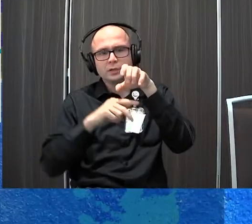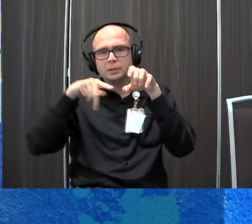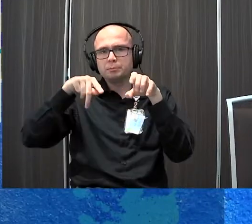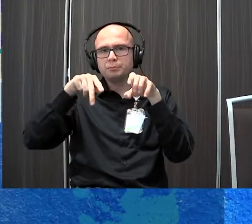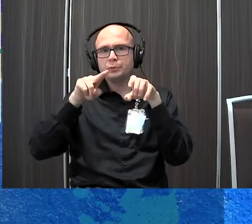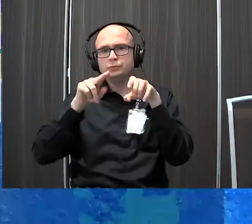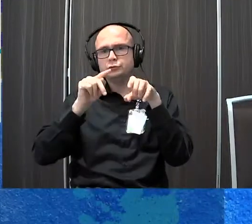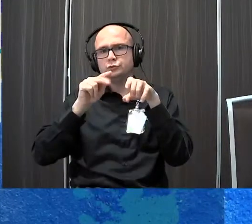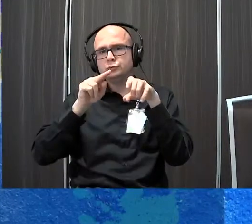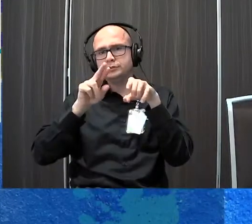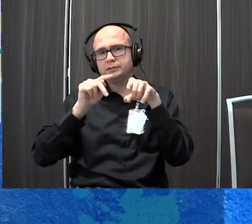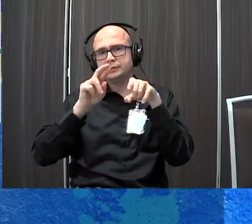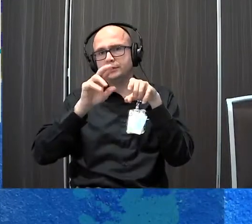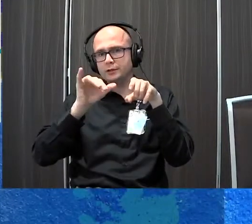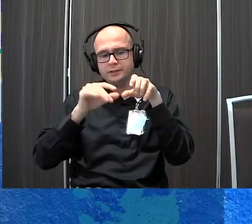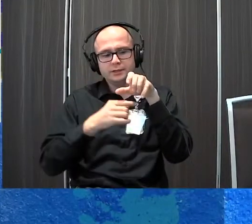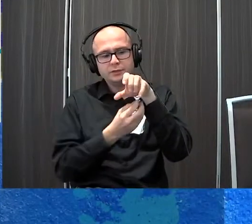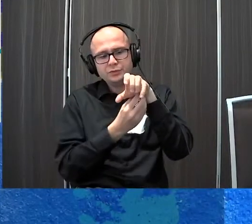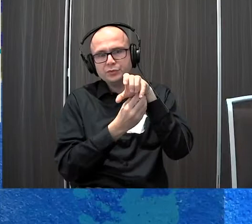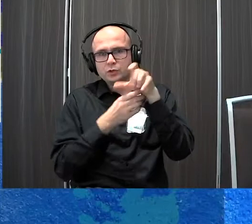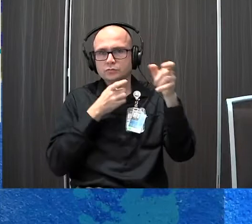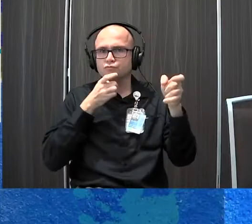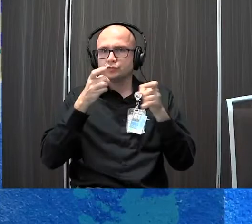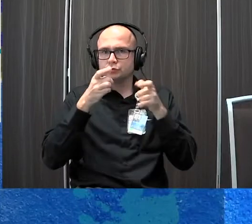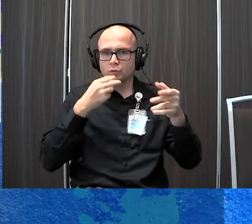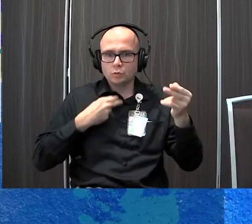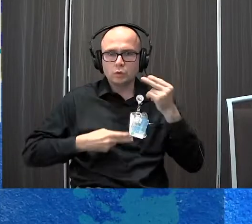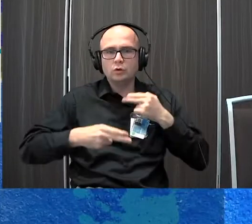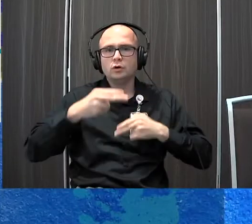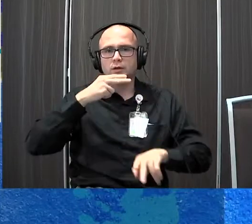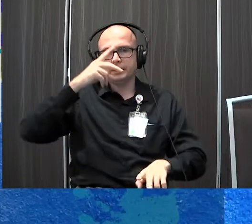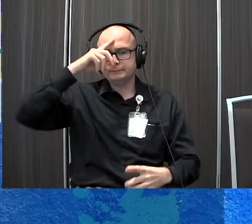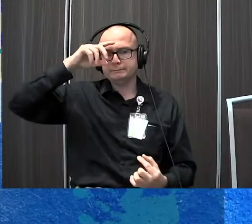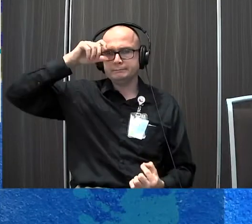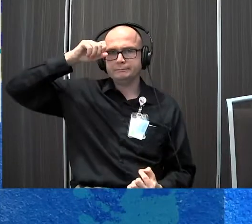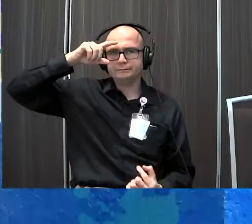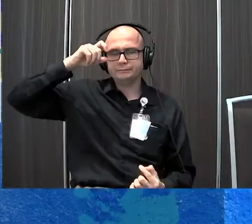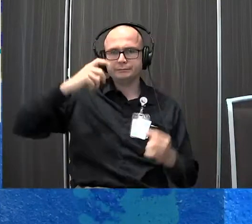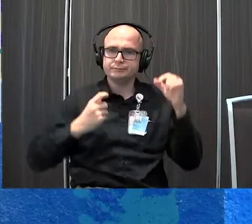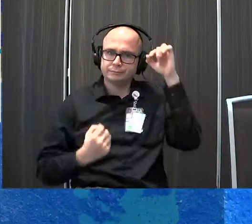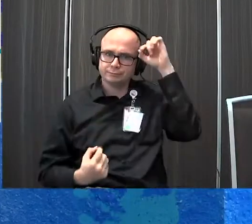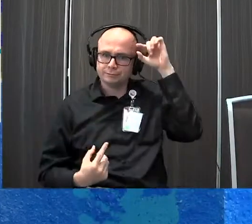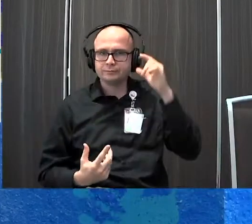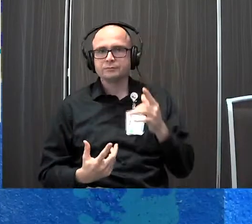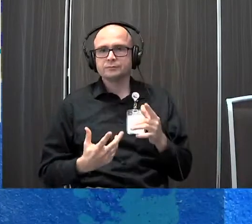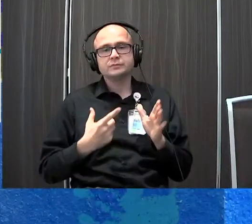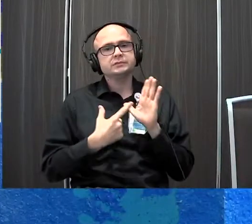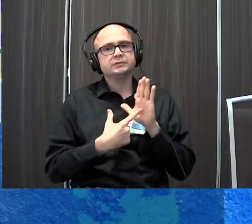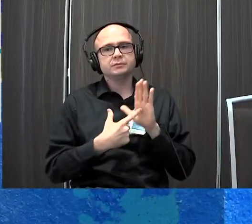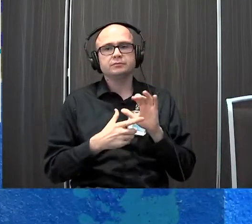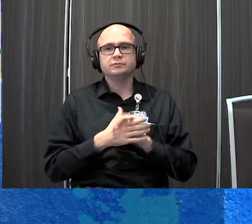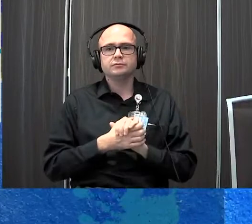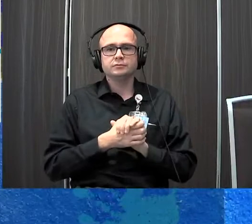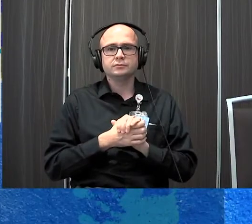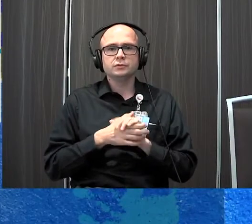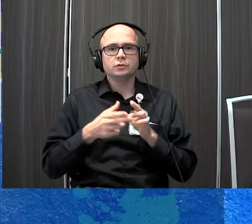makes several controlling hormones that speak to other glands in the body. So for example, there are